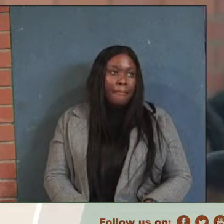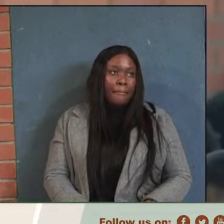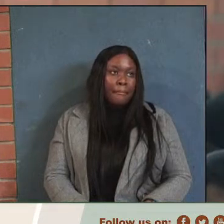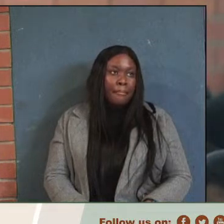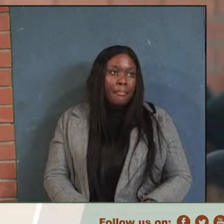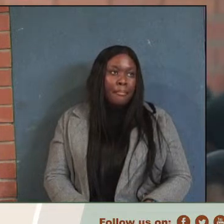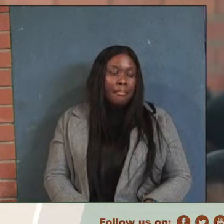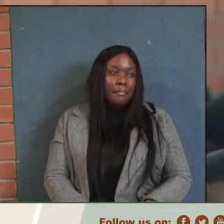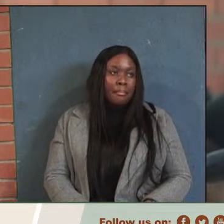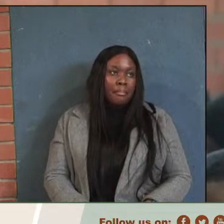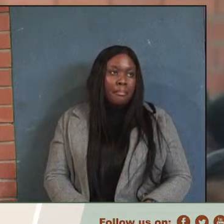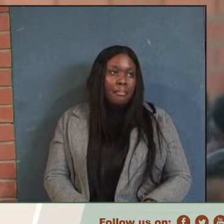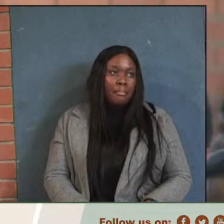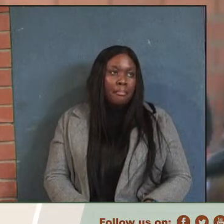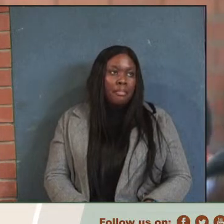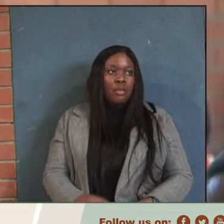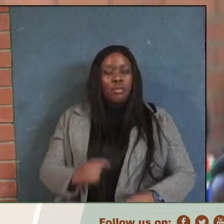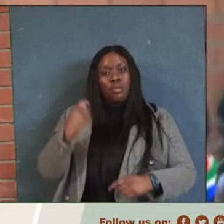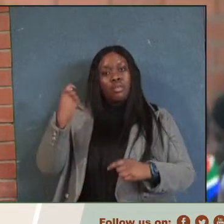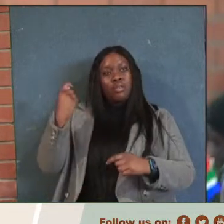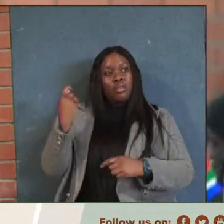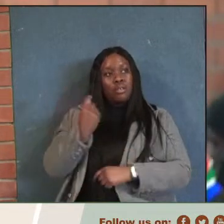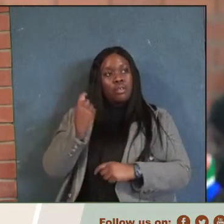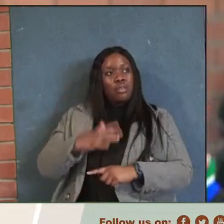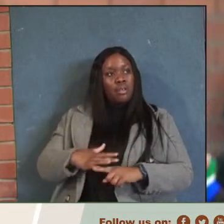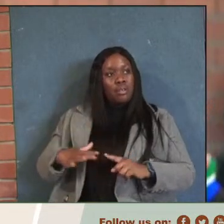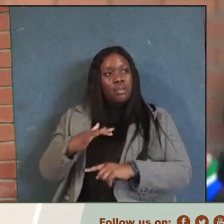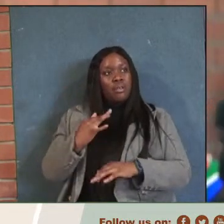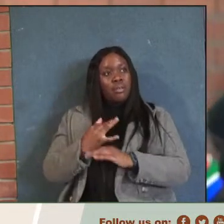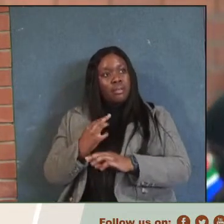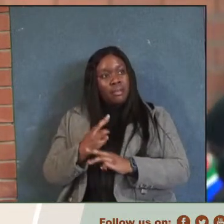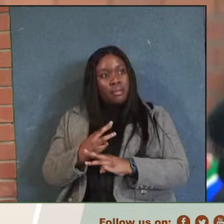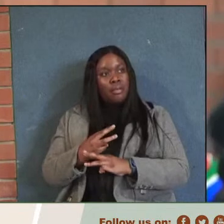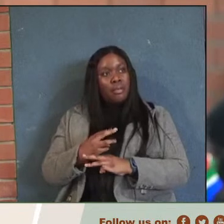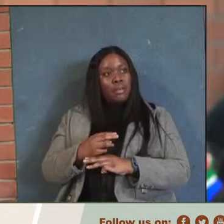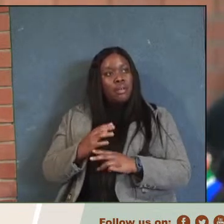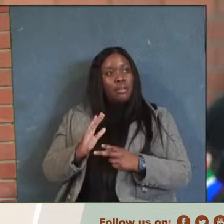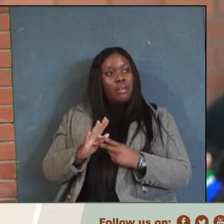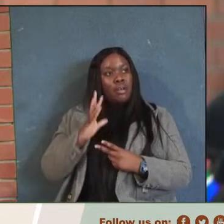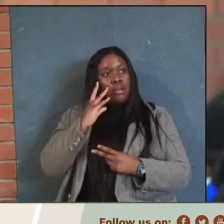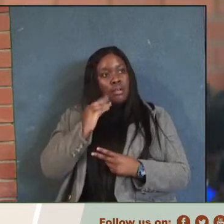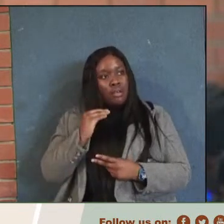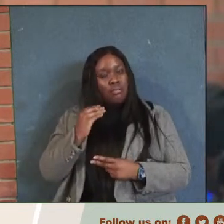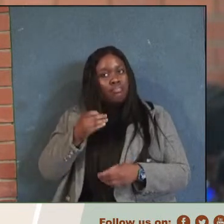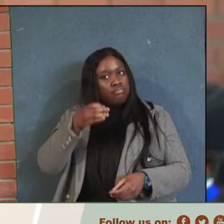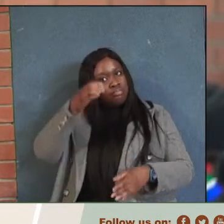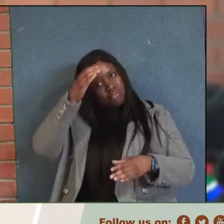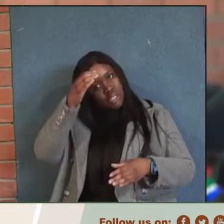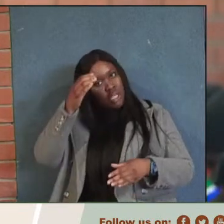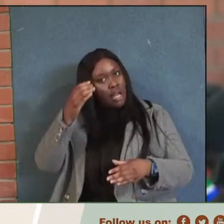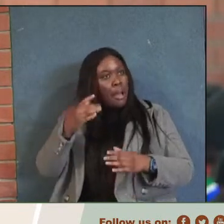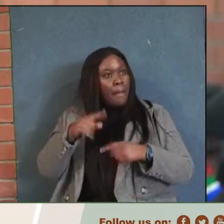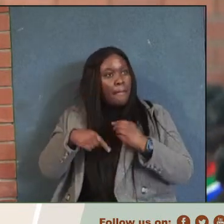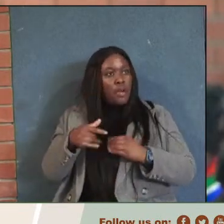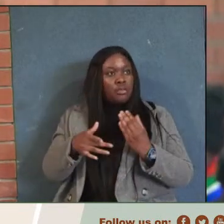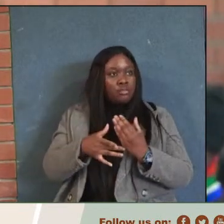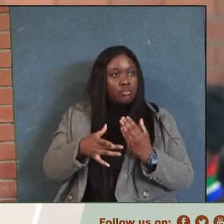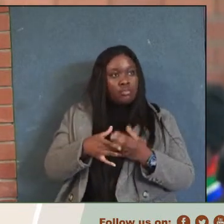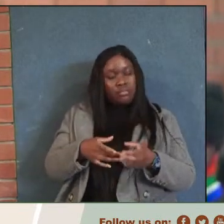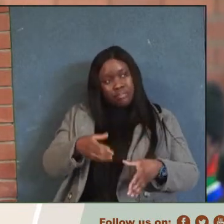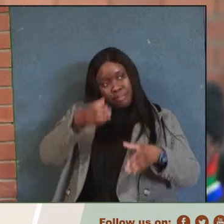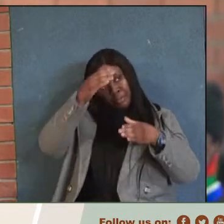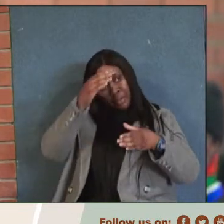there are rural places where grannies and parents don't have knowledge, enough knowledge about technologies and GD online